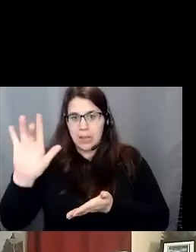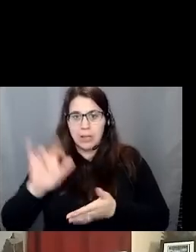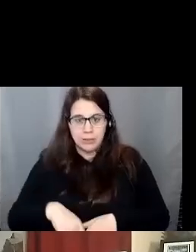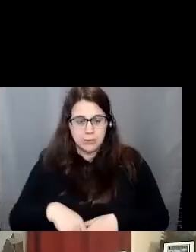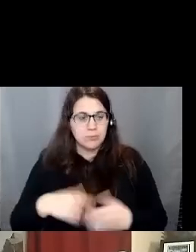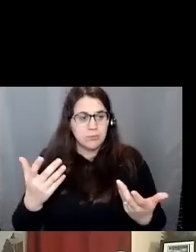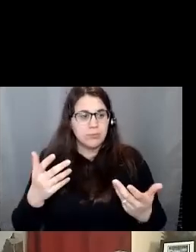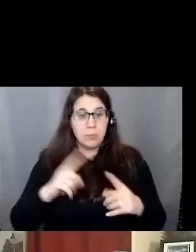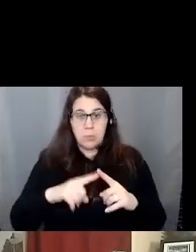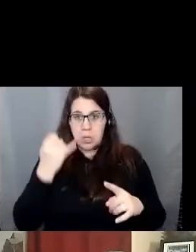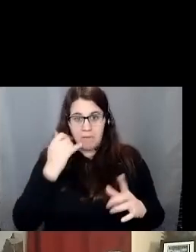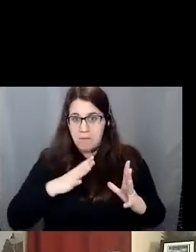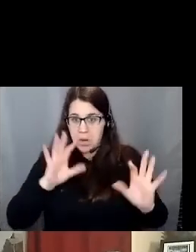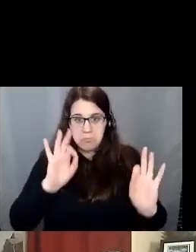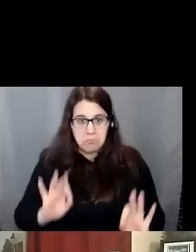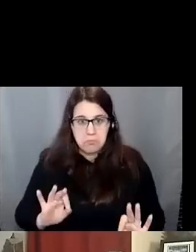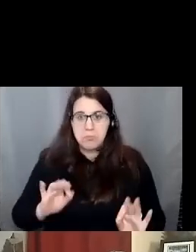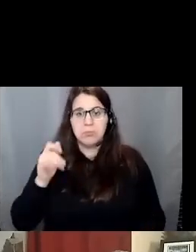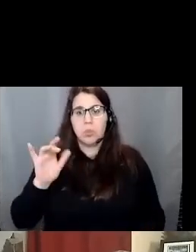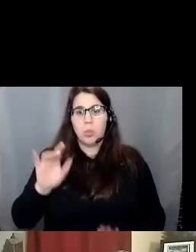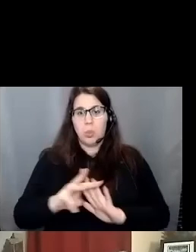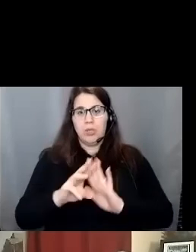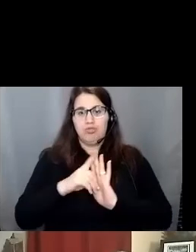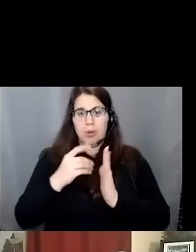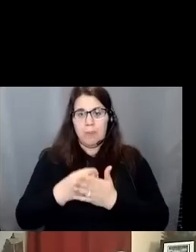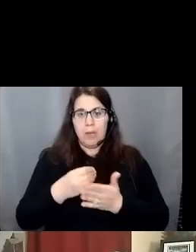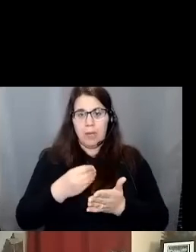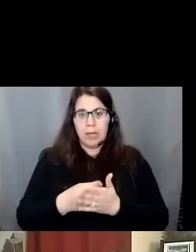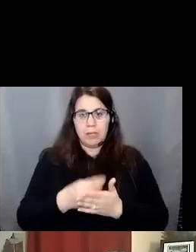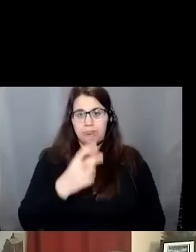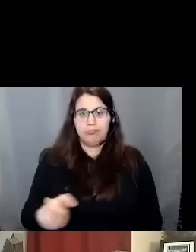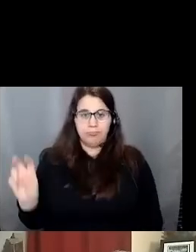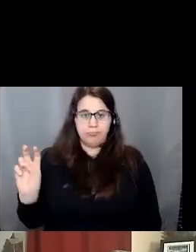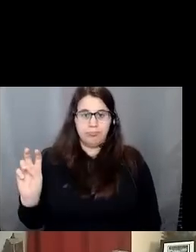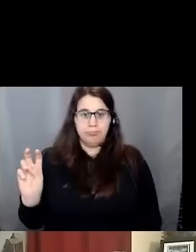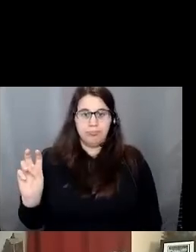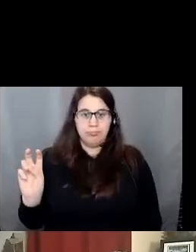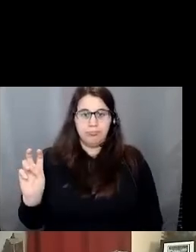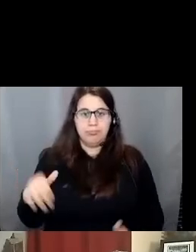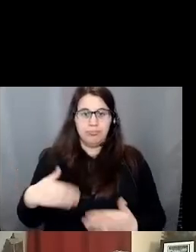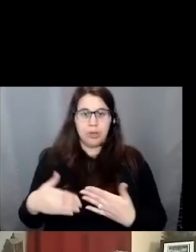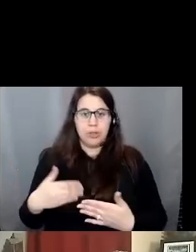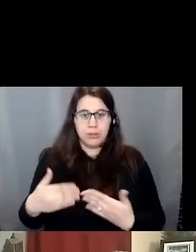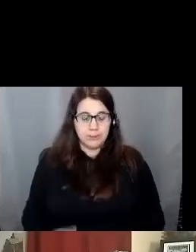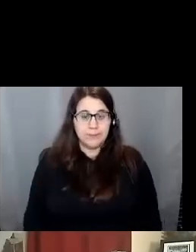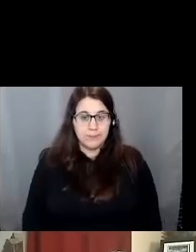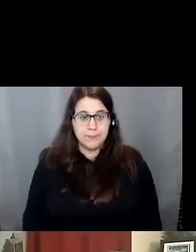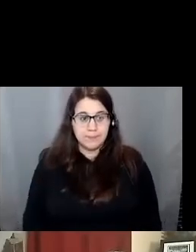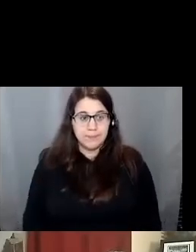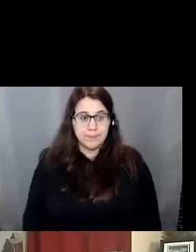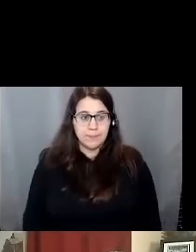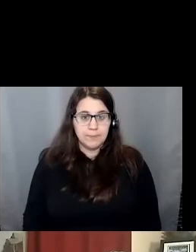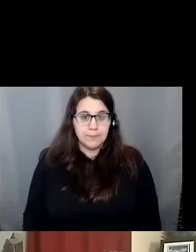good, you can click on withdraw money, and that transaction will be in process. And likewise, if you go back to the